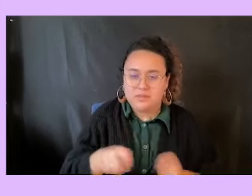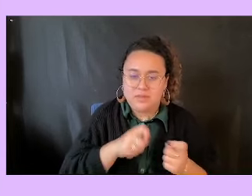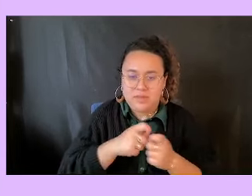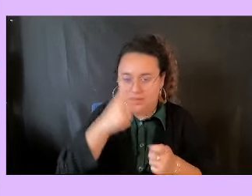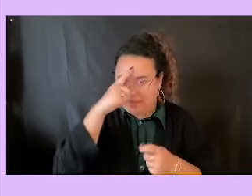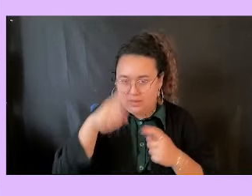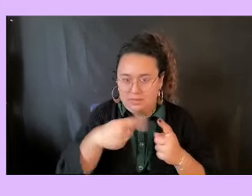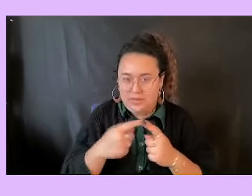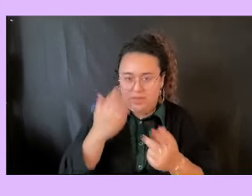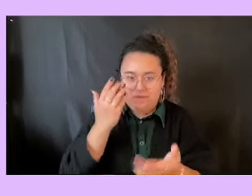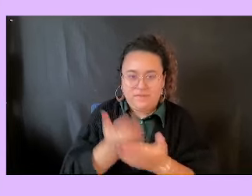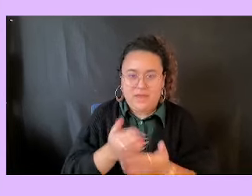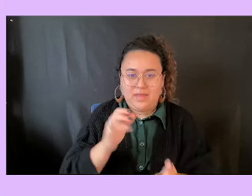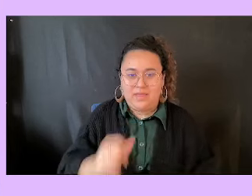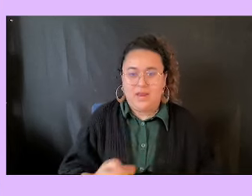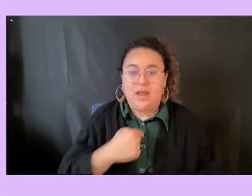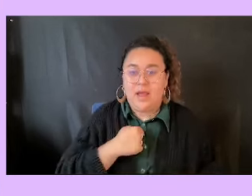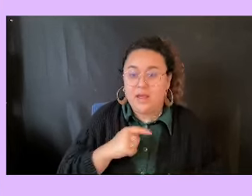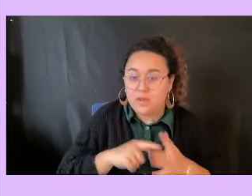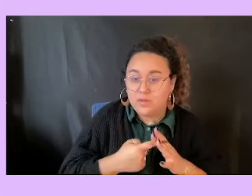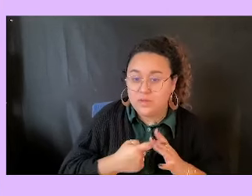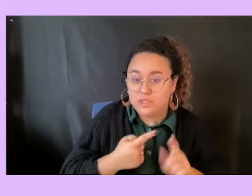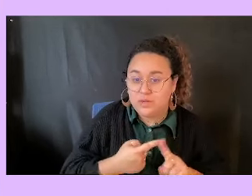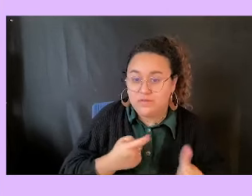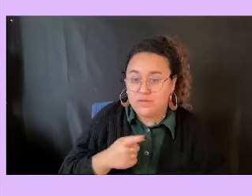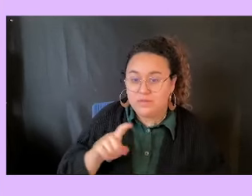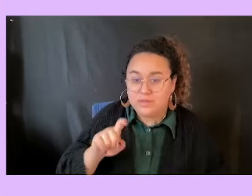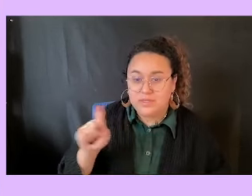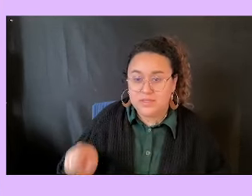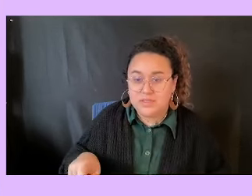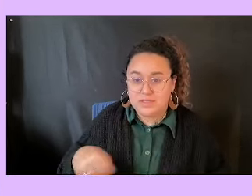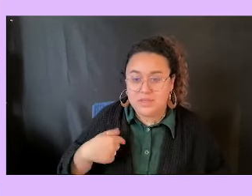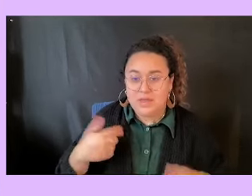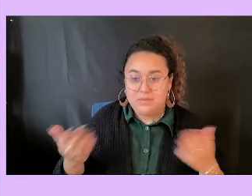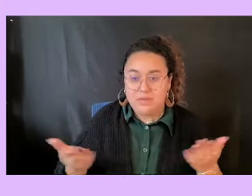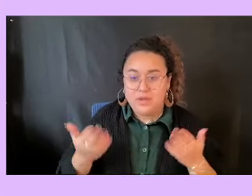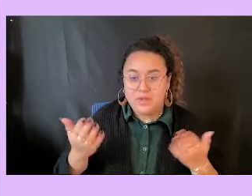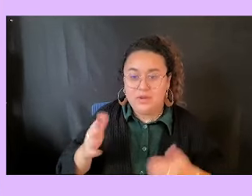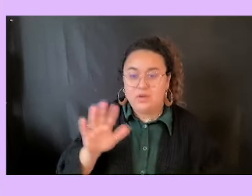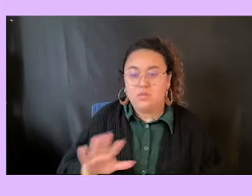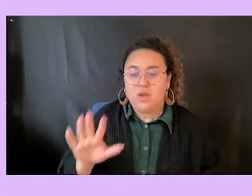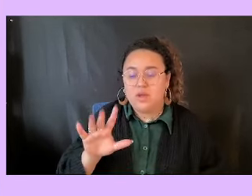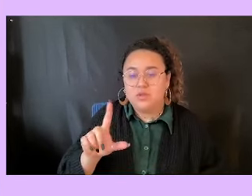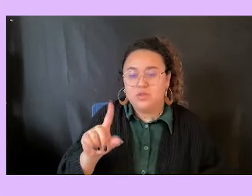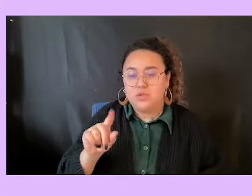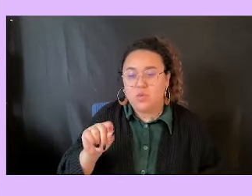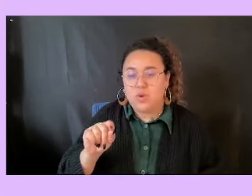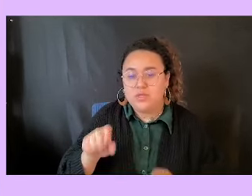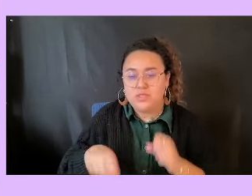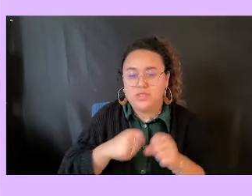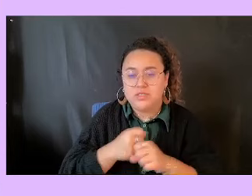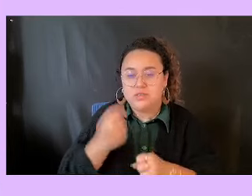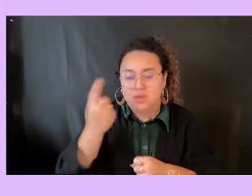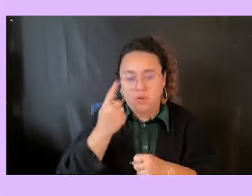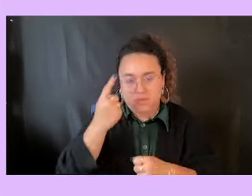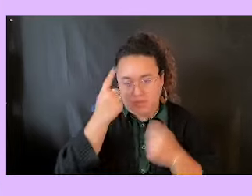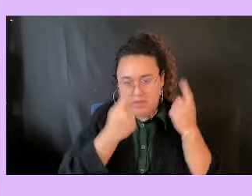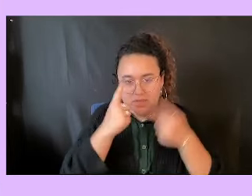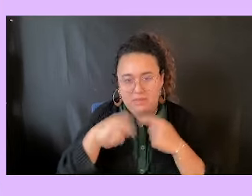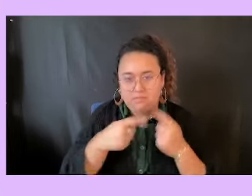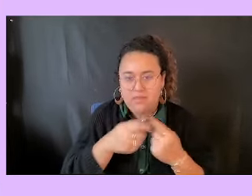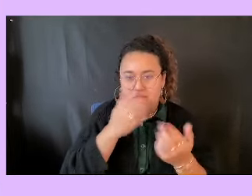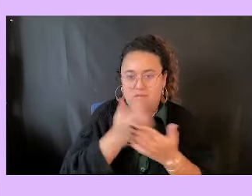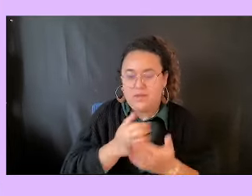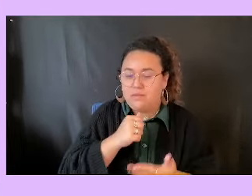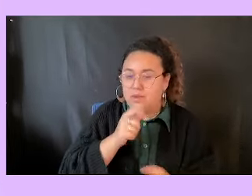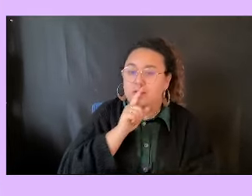fact that I originally am from Texas. I've been here for about 20 years, but I'm always mindful of the fact that I'm not from